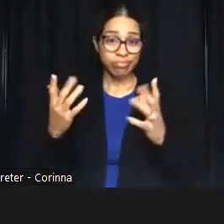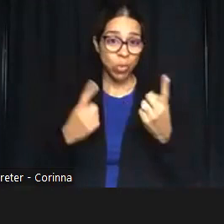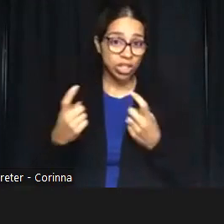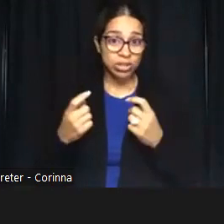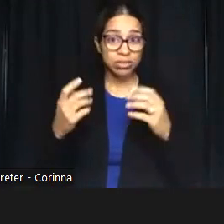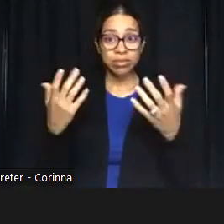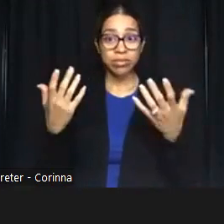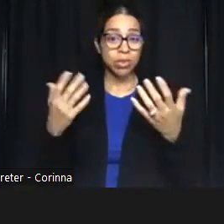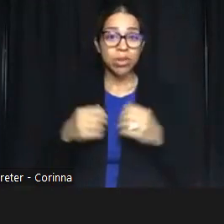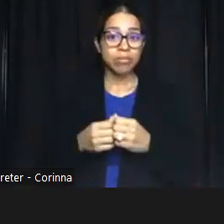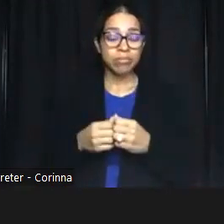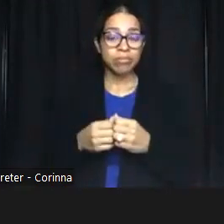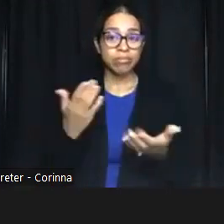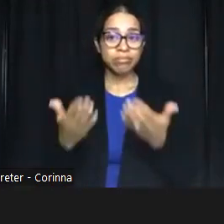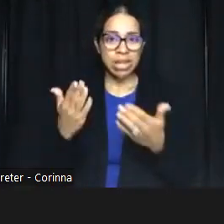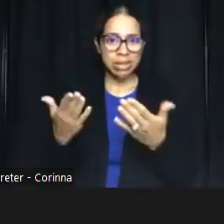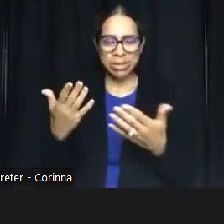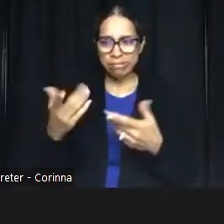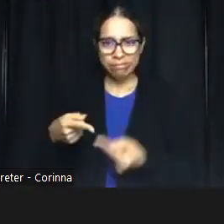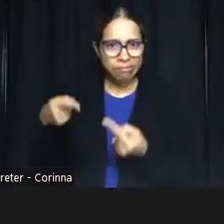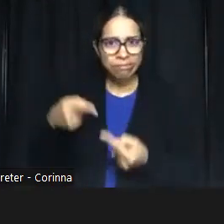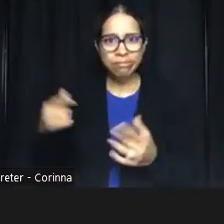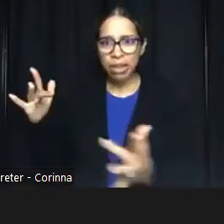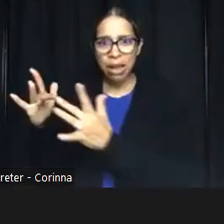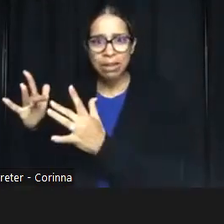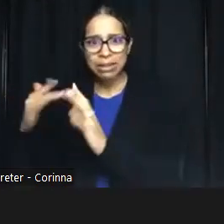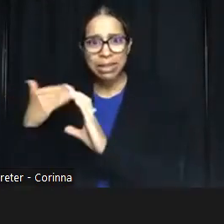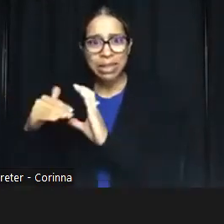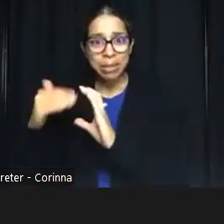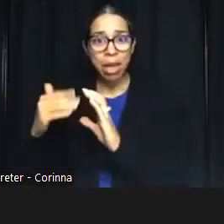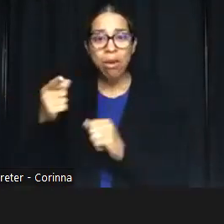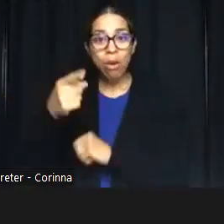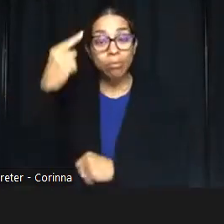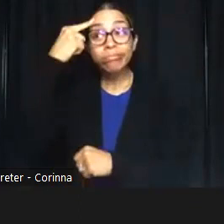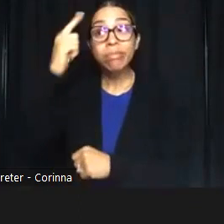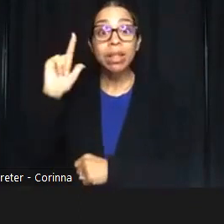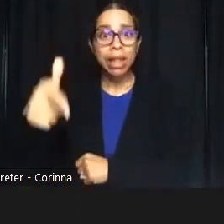Katie if you have any questions that come up later.